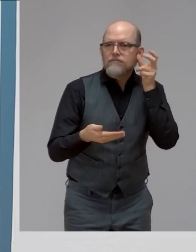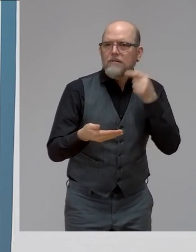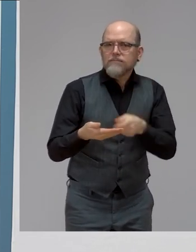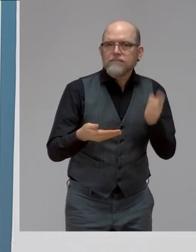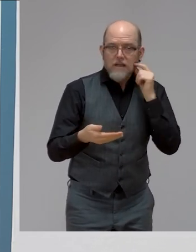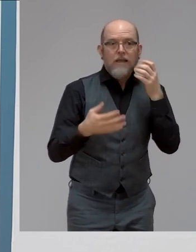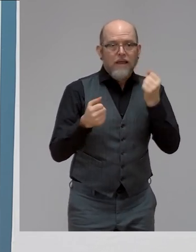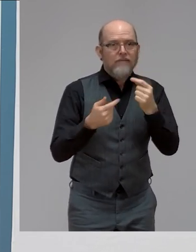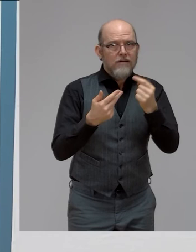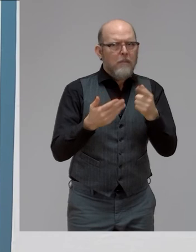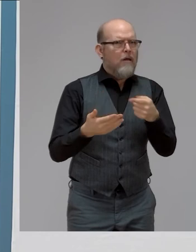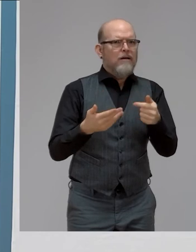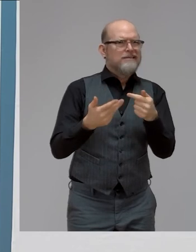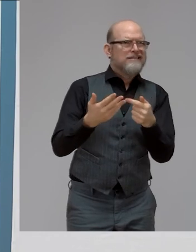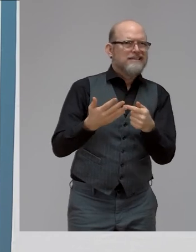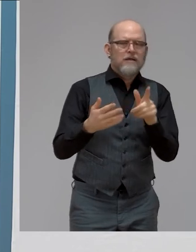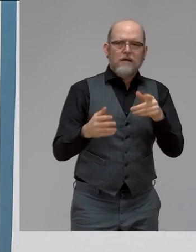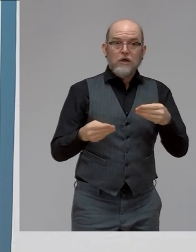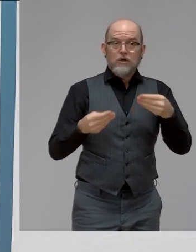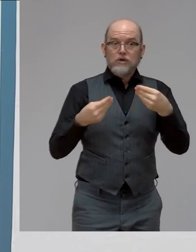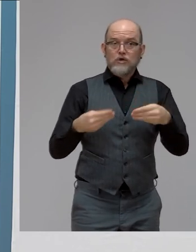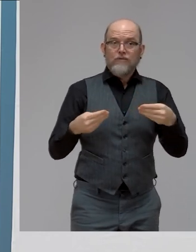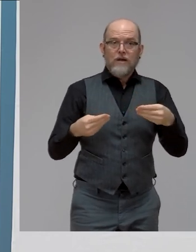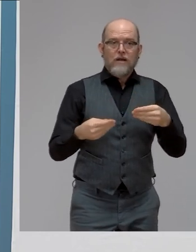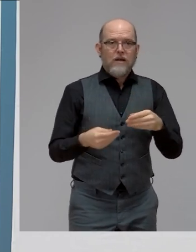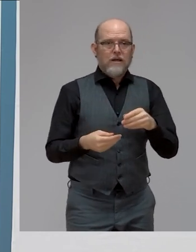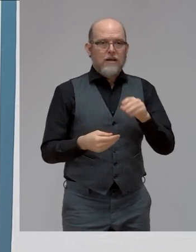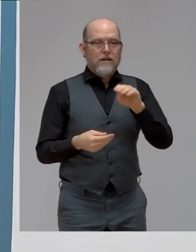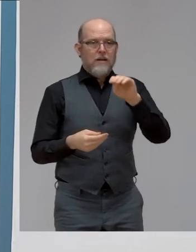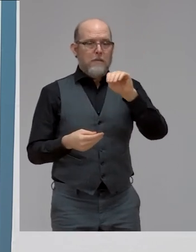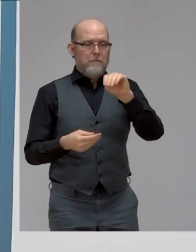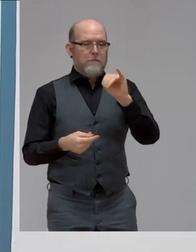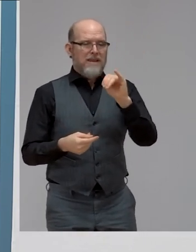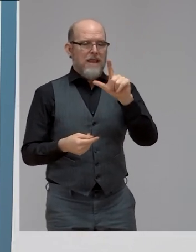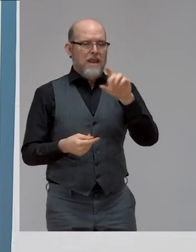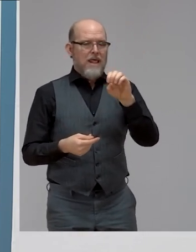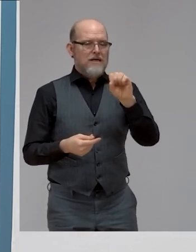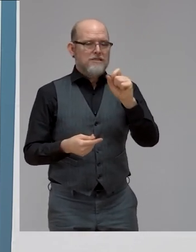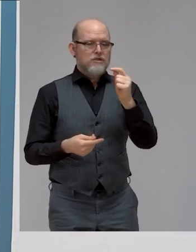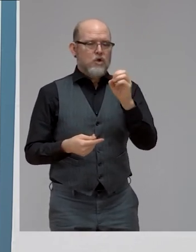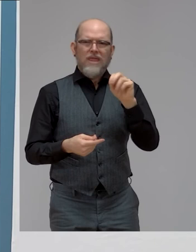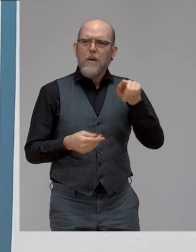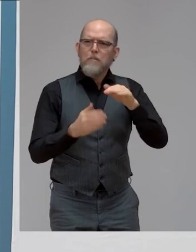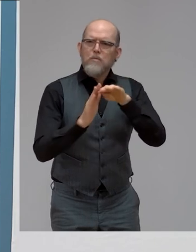milestones, audio descriptions, speech recognitions,